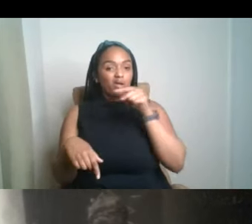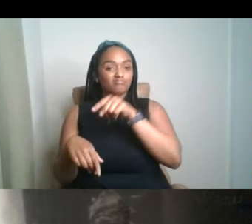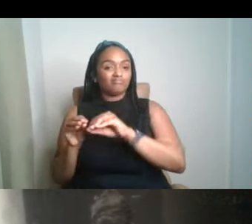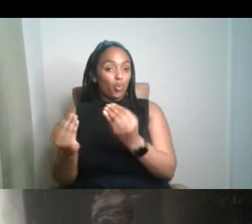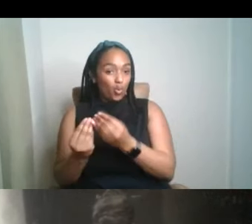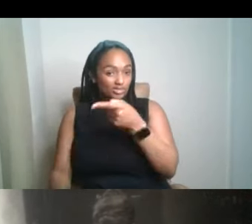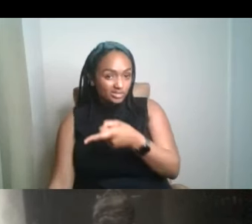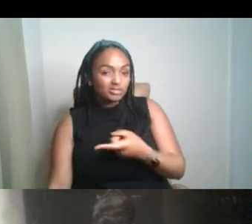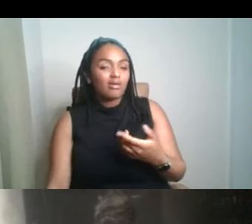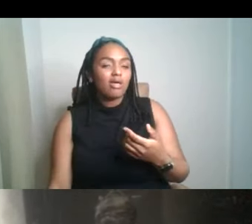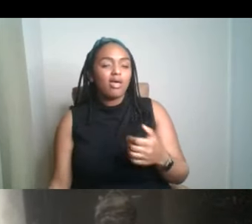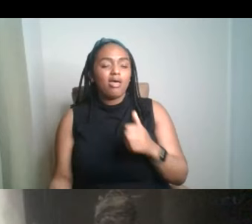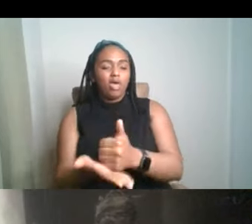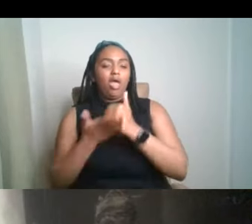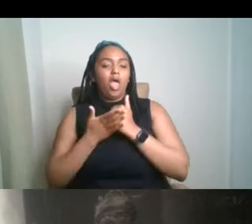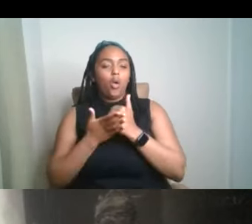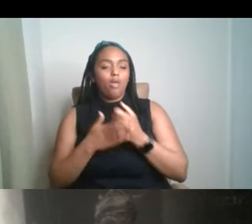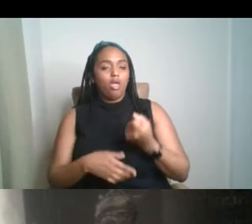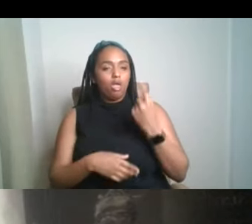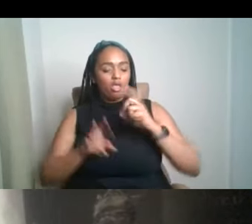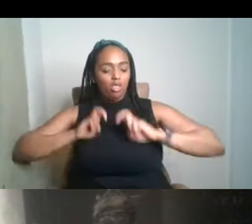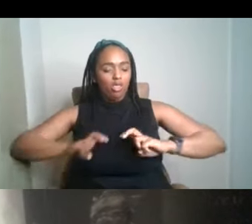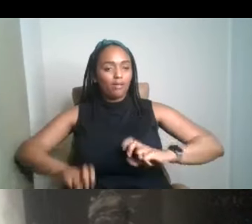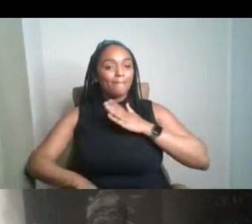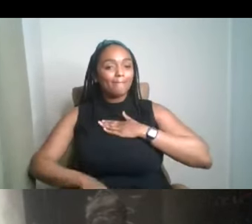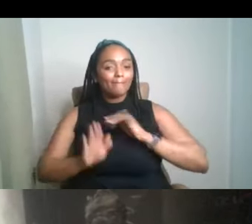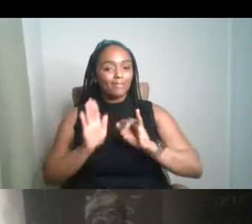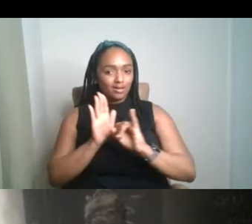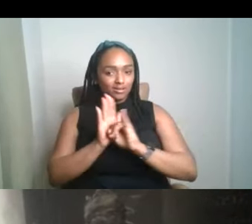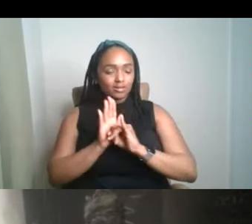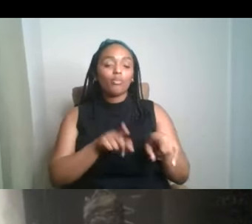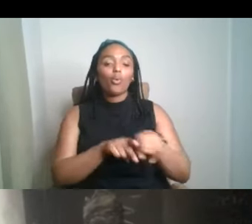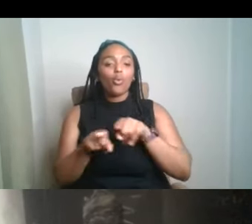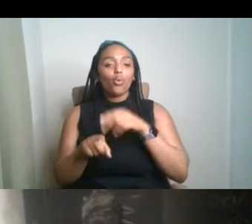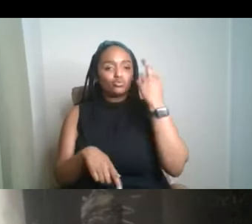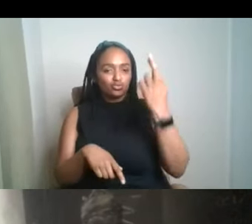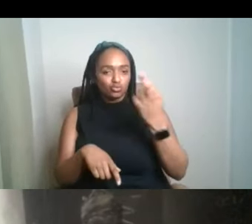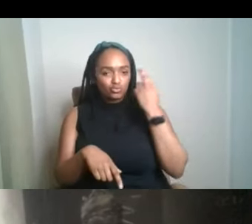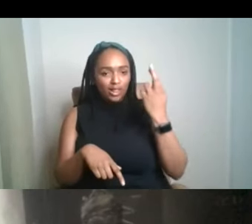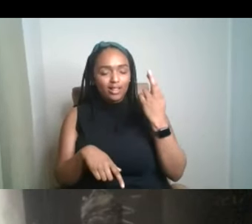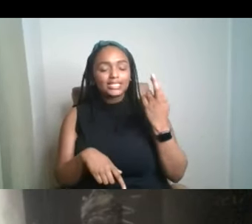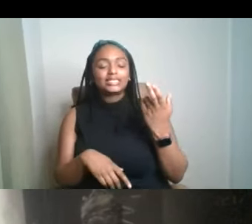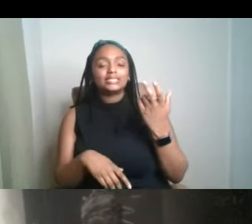come to myself, mentors come to myself, but it also allowed me to realize that